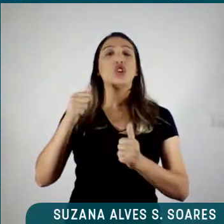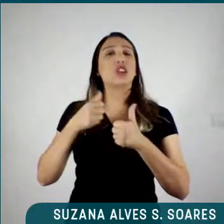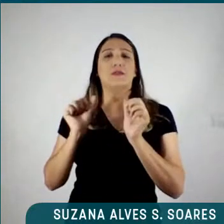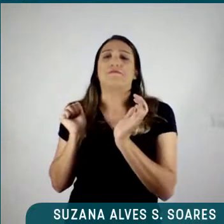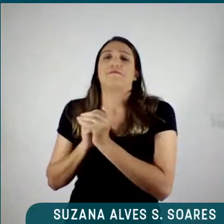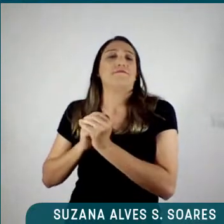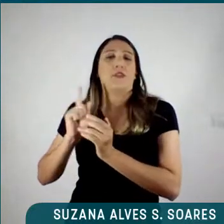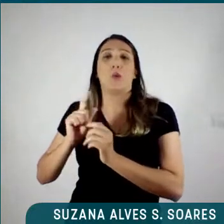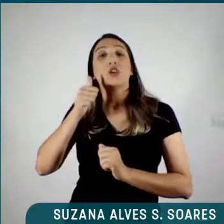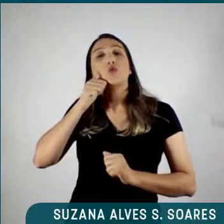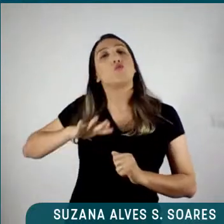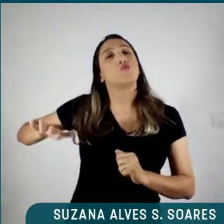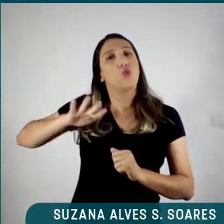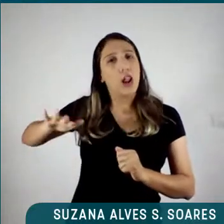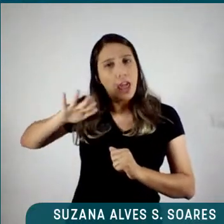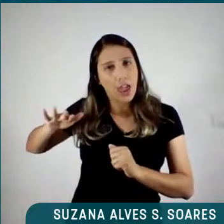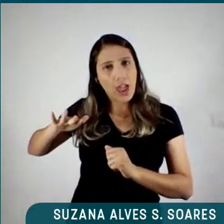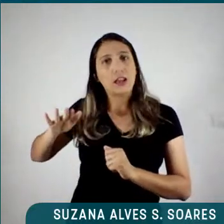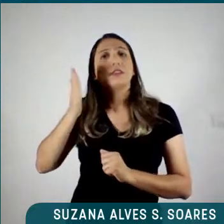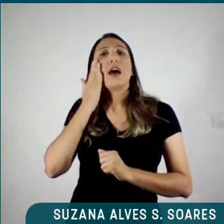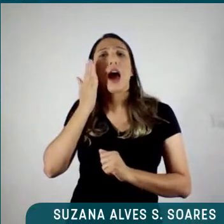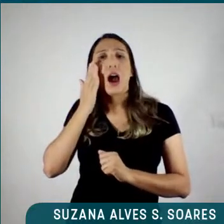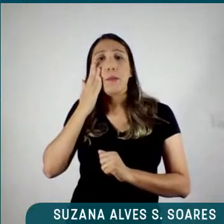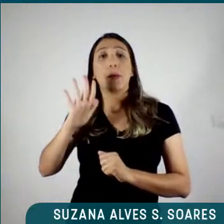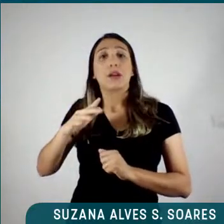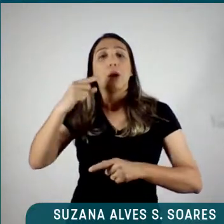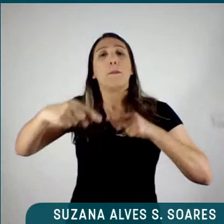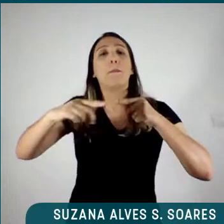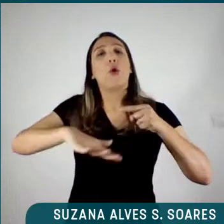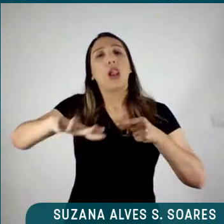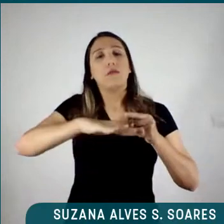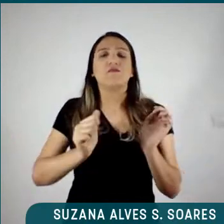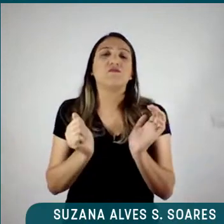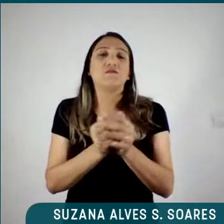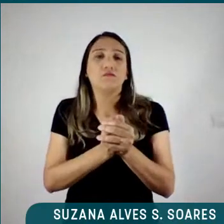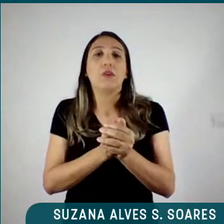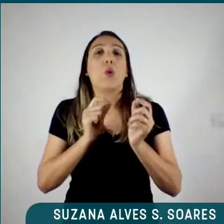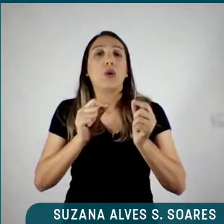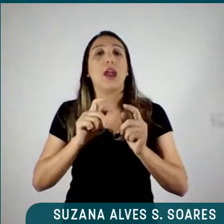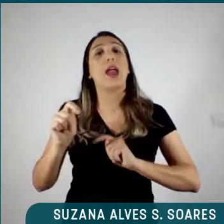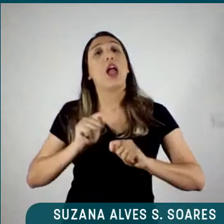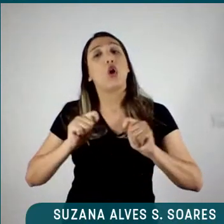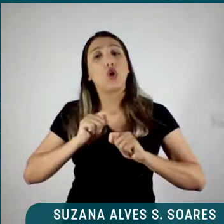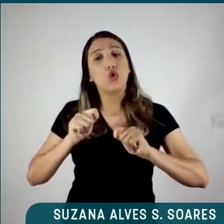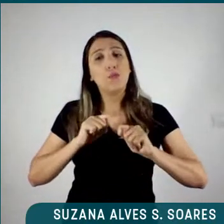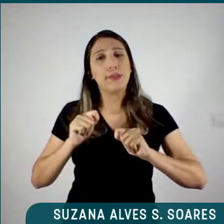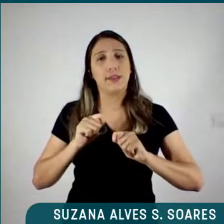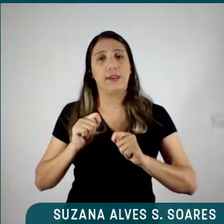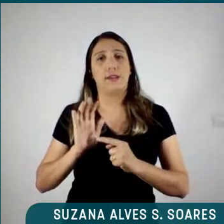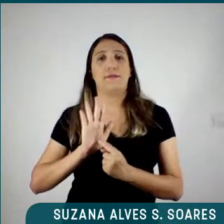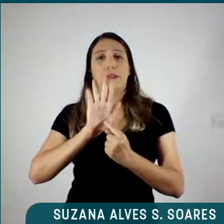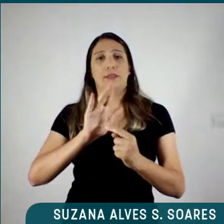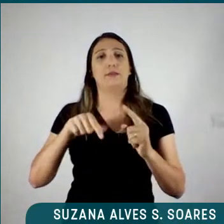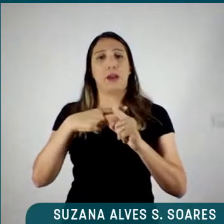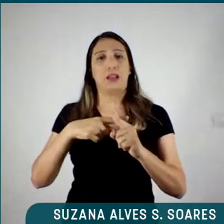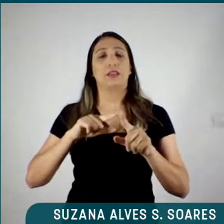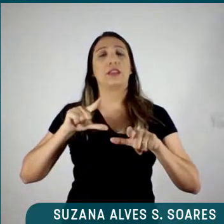others? And in the pandemic, I believe that the pandemic will generate an expansion of the